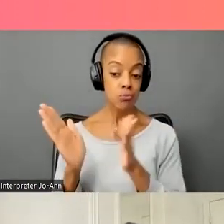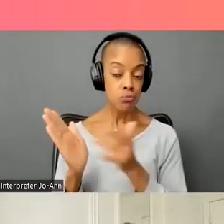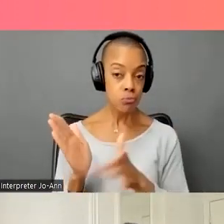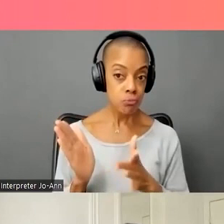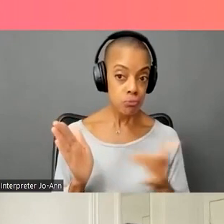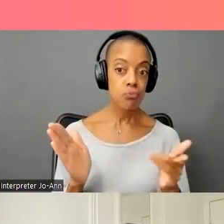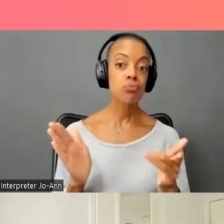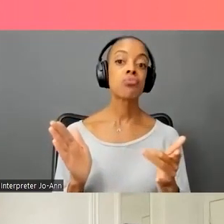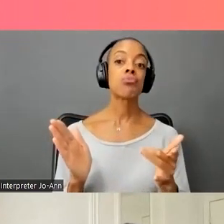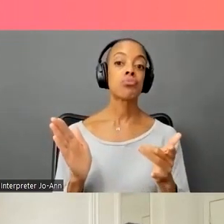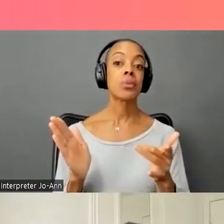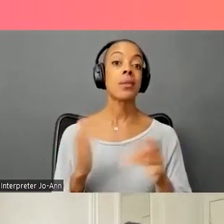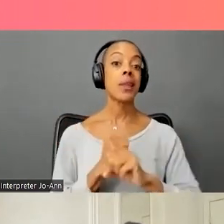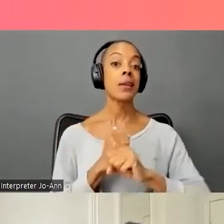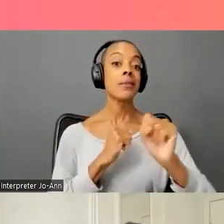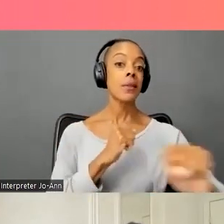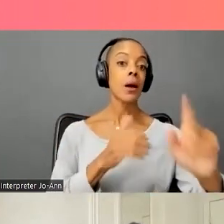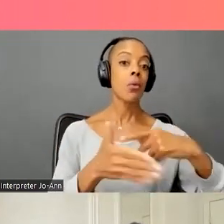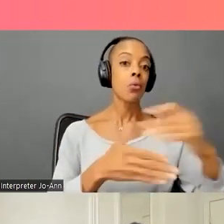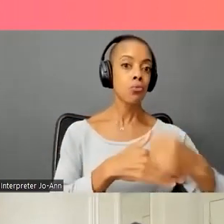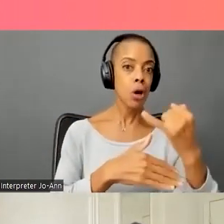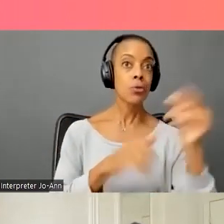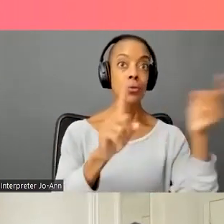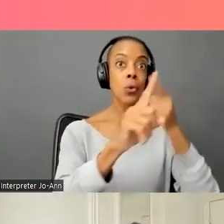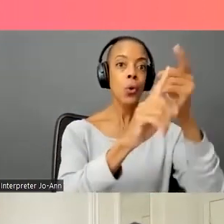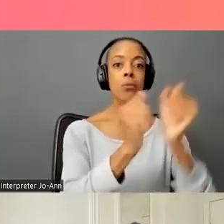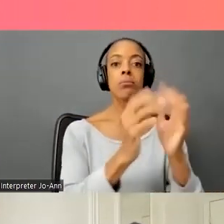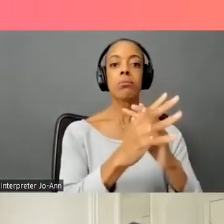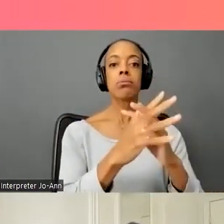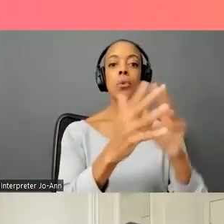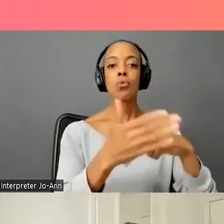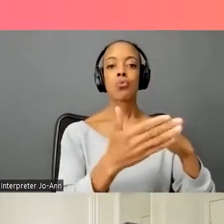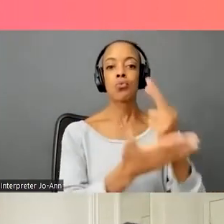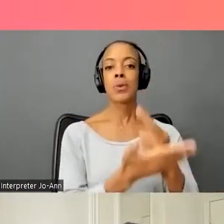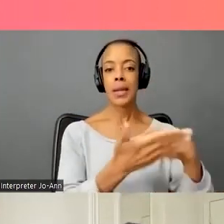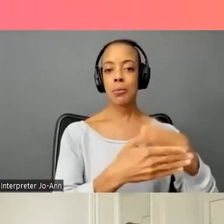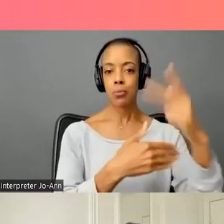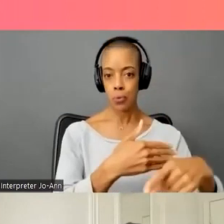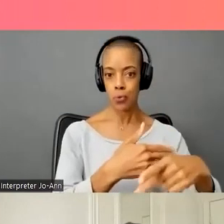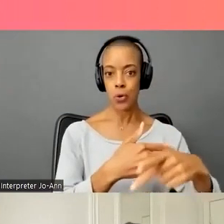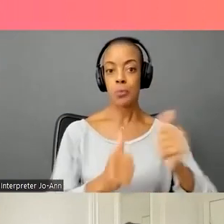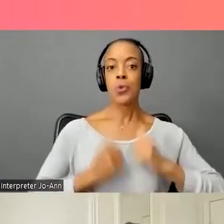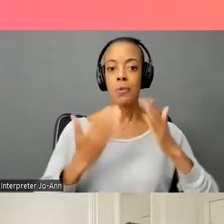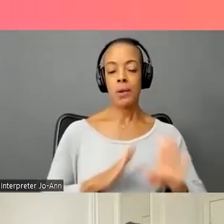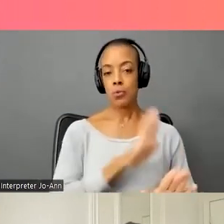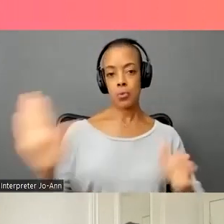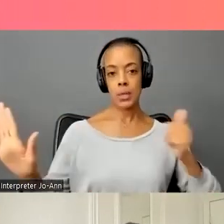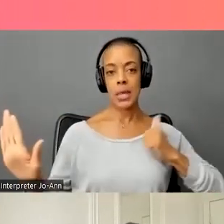longer or a bigger project that aims to develop a rehab program for IPV TBI survivors across Canada.